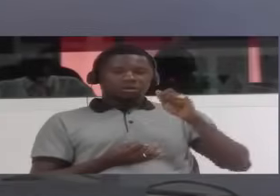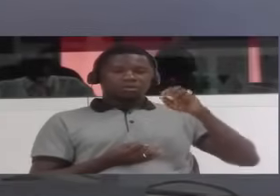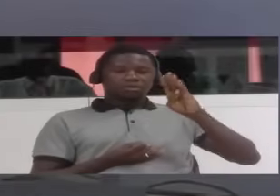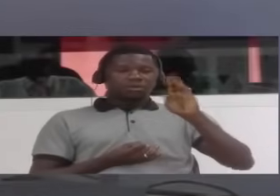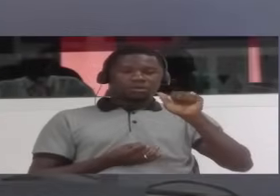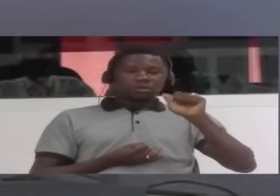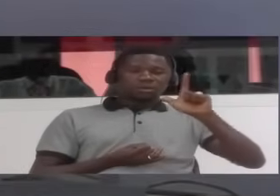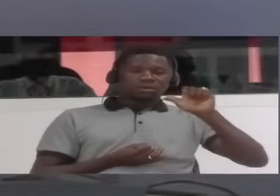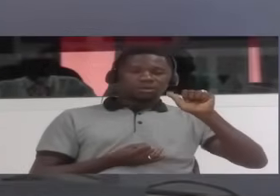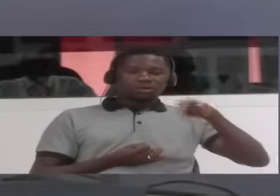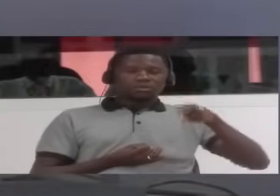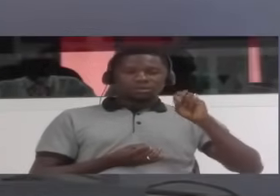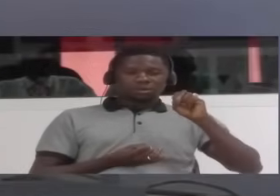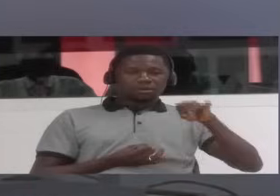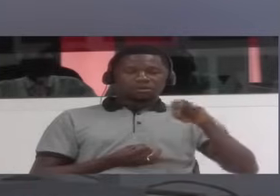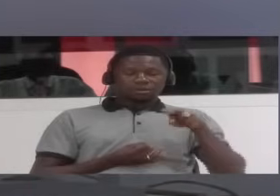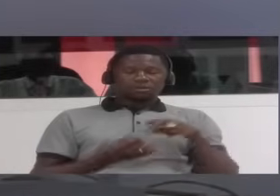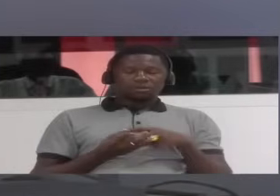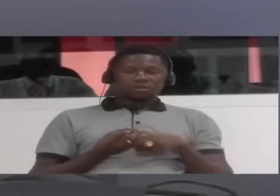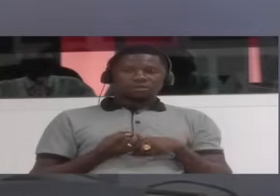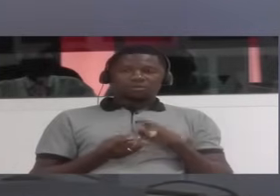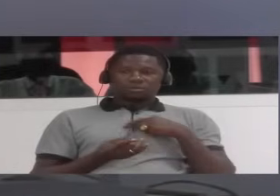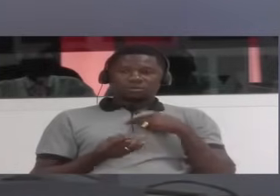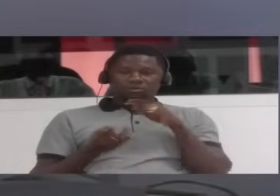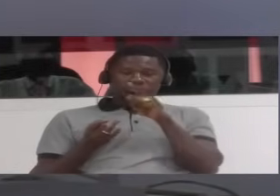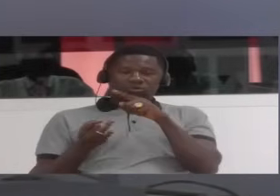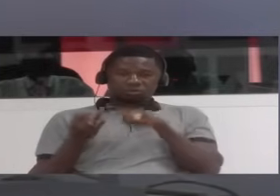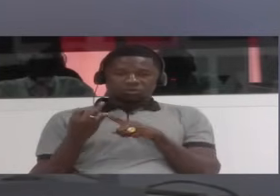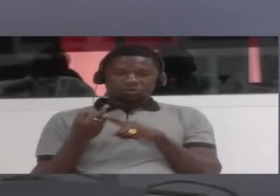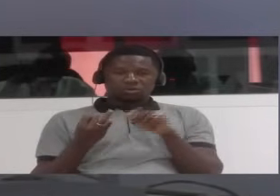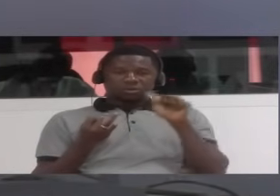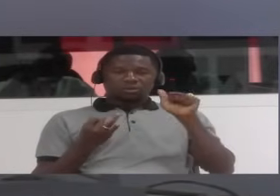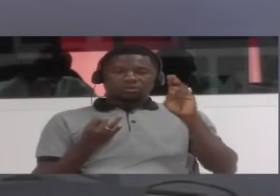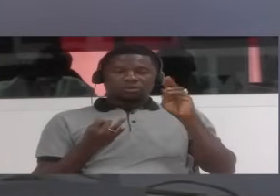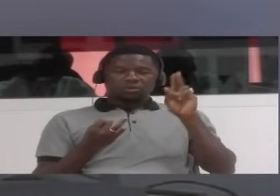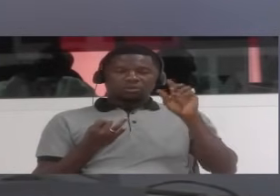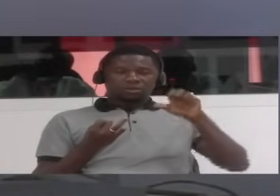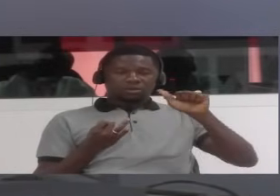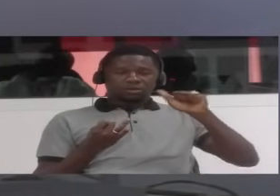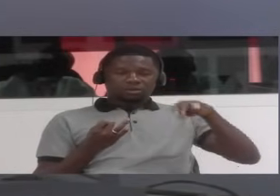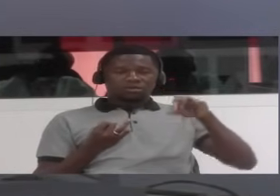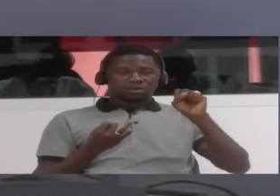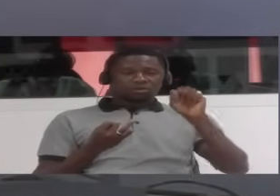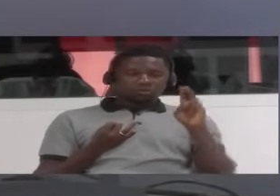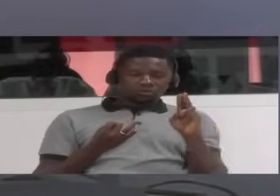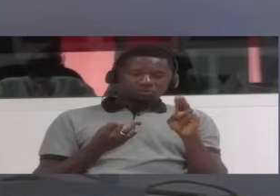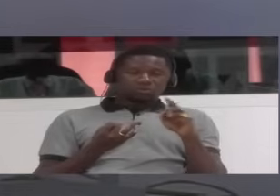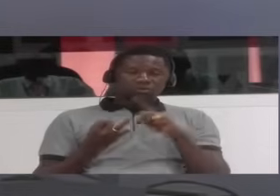Okay, it comprised yourself, Abdu Danjo, Ansu